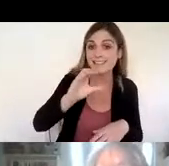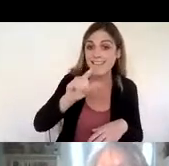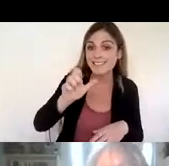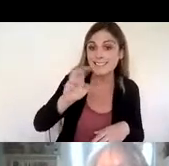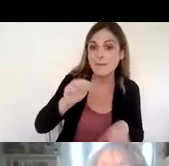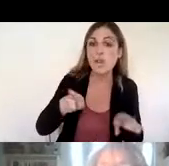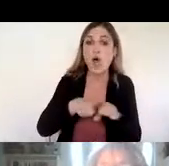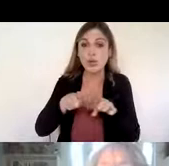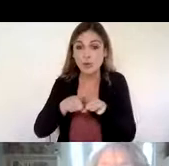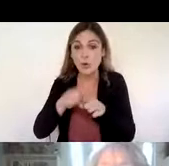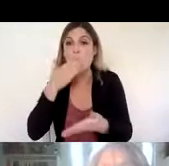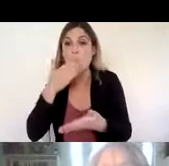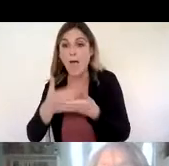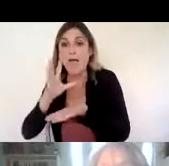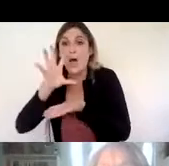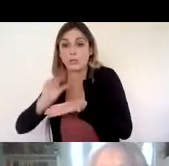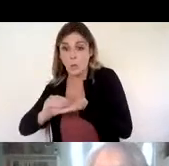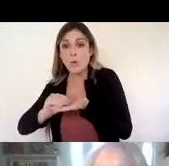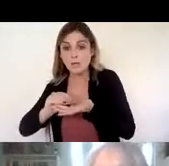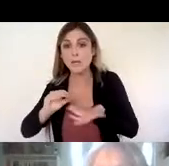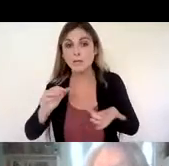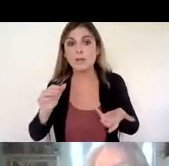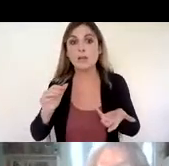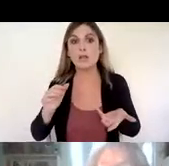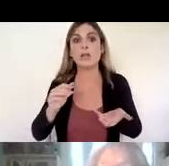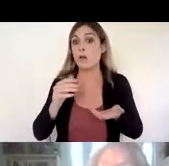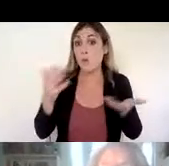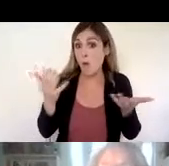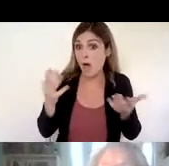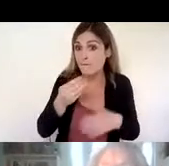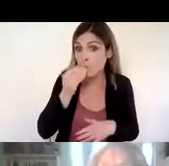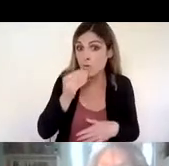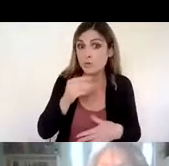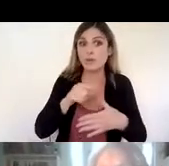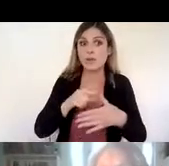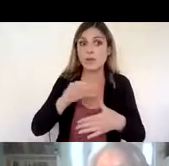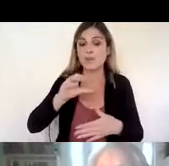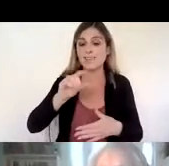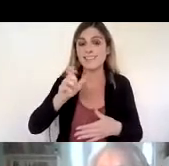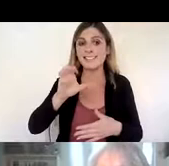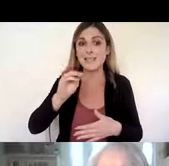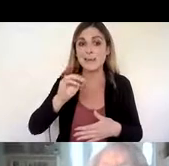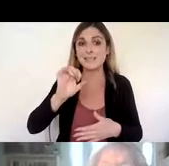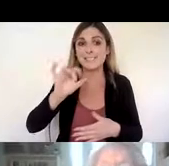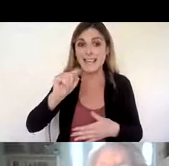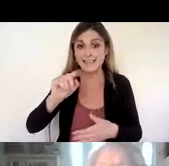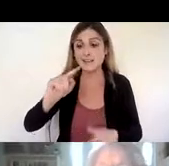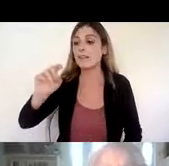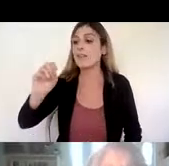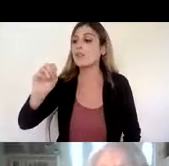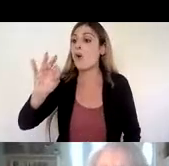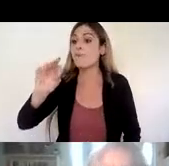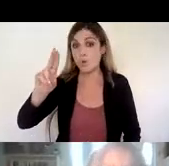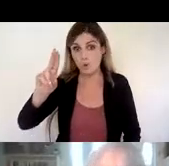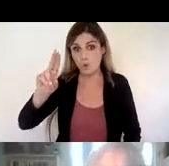well absorbed. And these are calcium set tofu, which is tofu made with a calcium salt like calcium sulfate, fortified